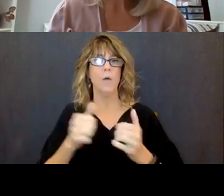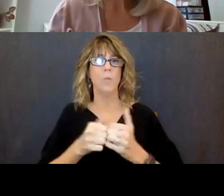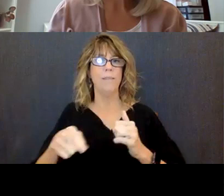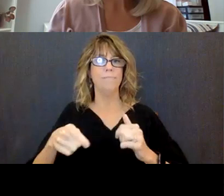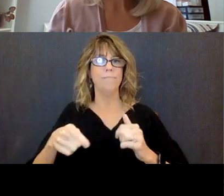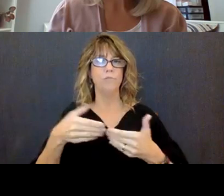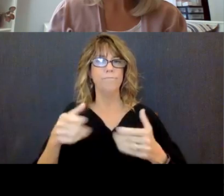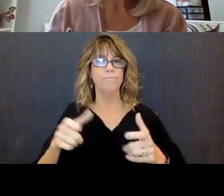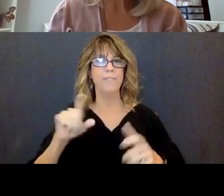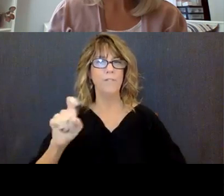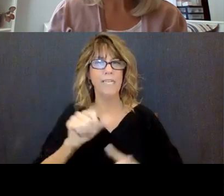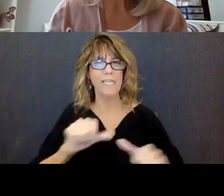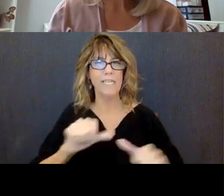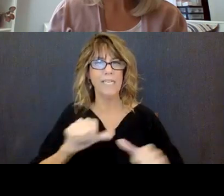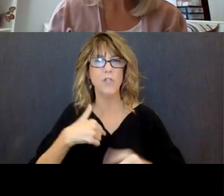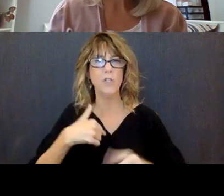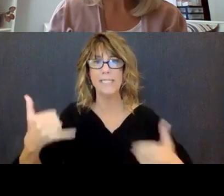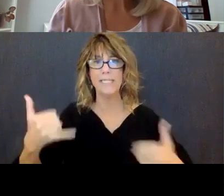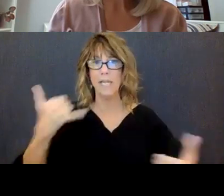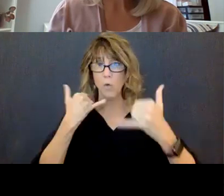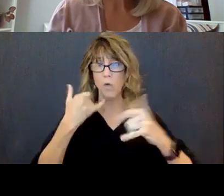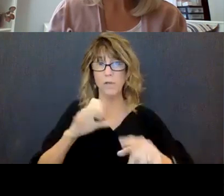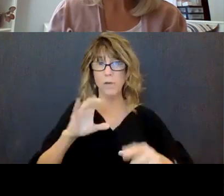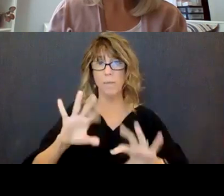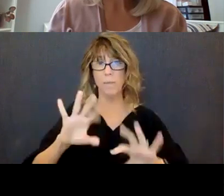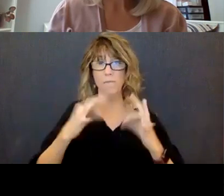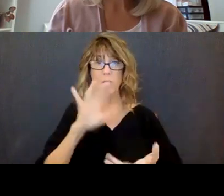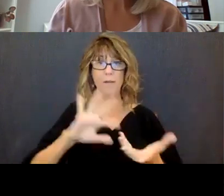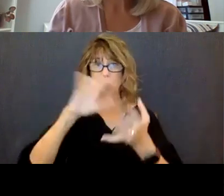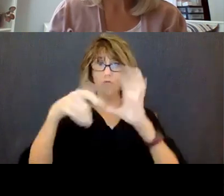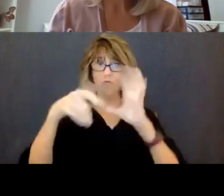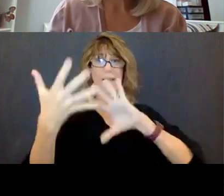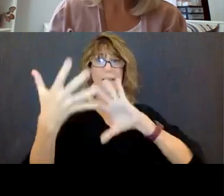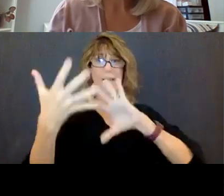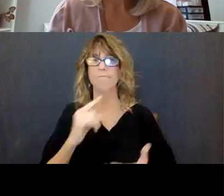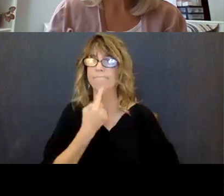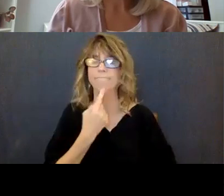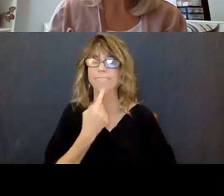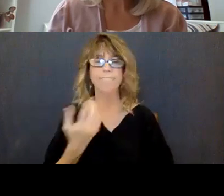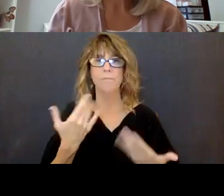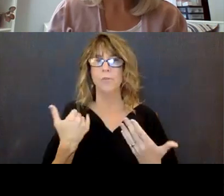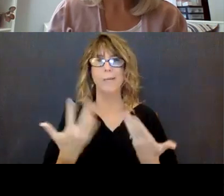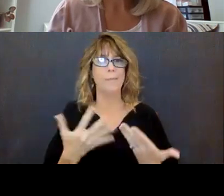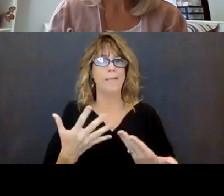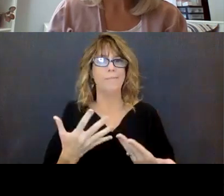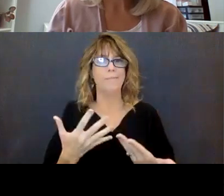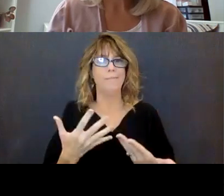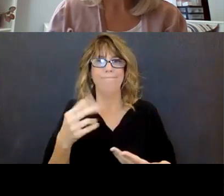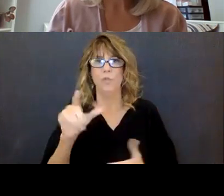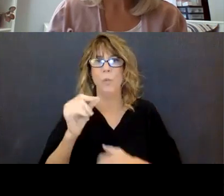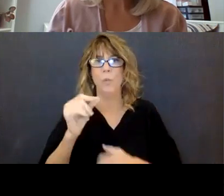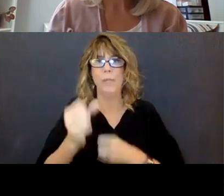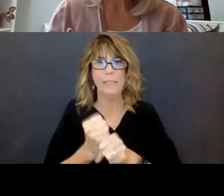phone calls from families in crisis for the better part of two decades. And the last 7 years has sat at the table again and again and